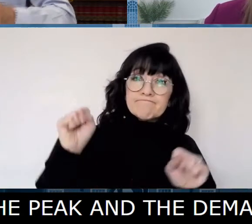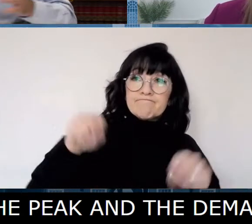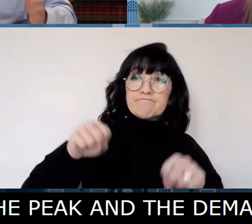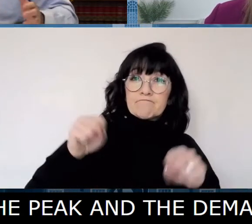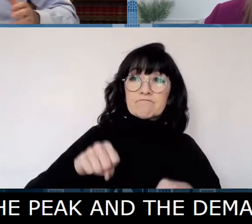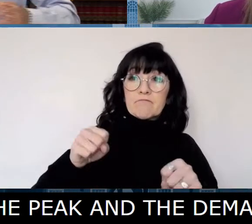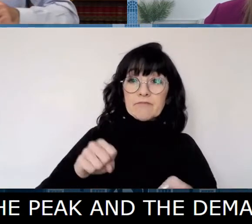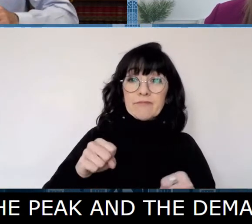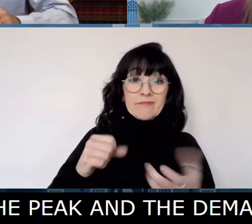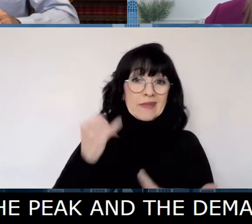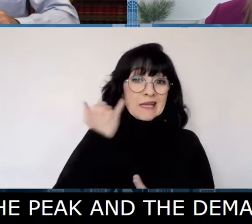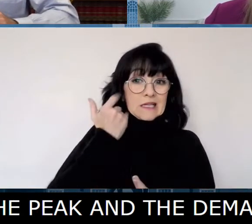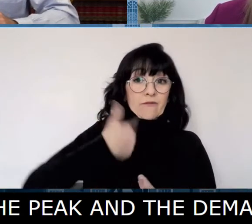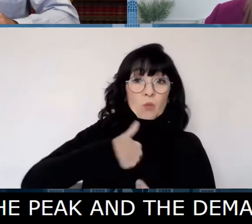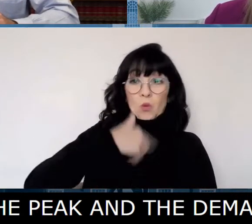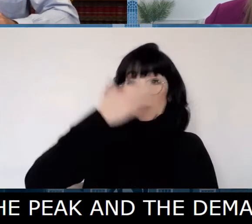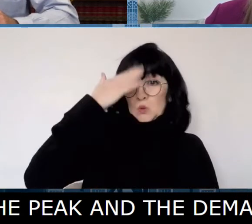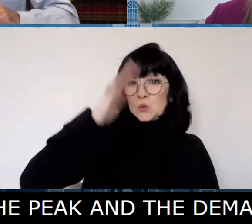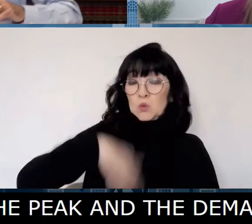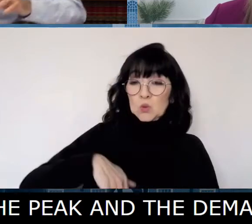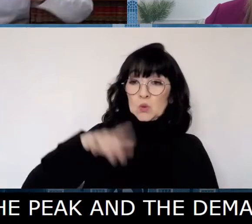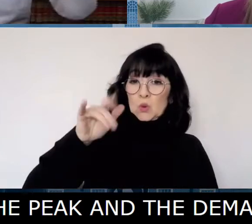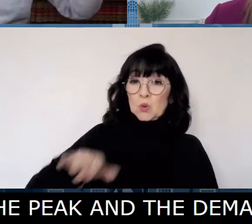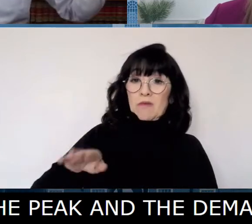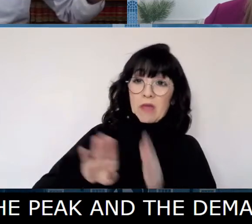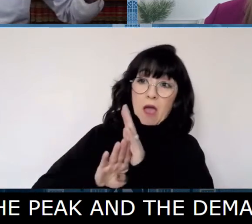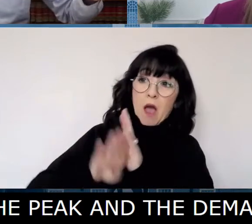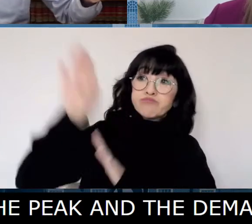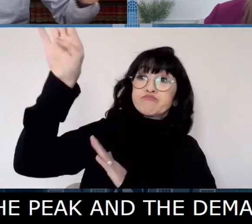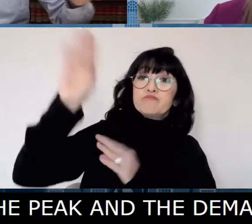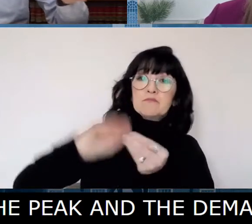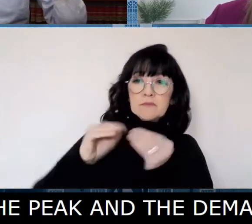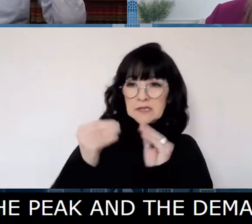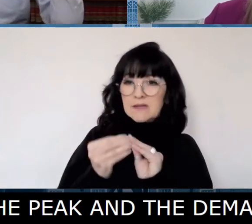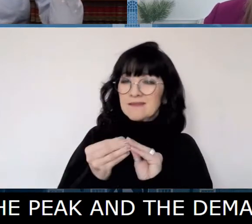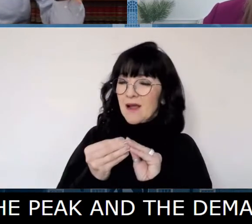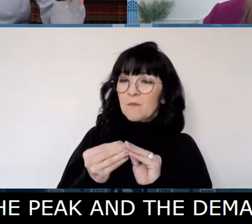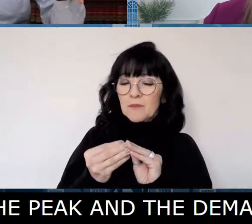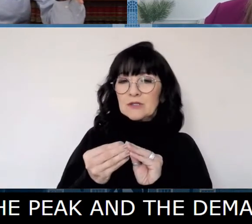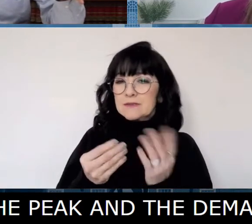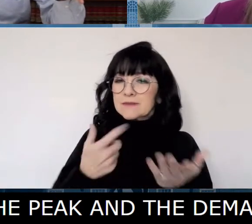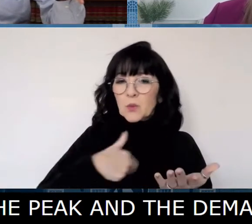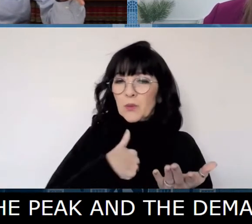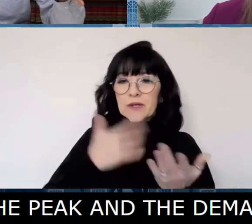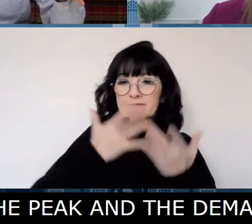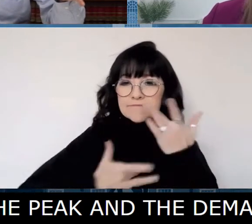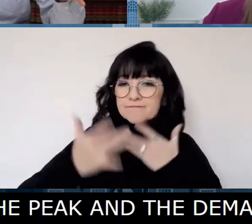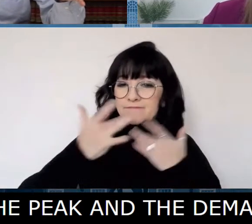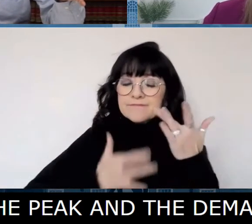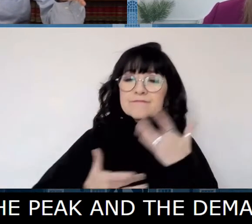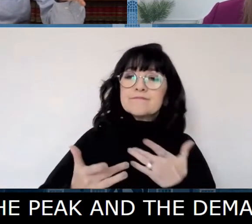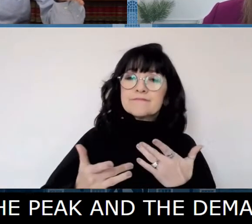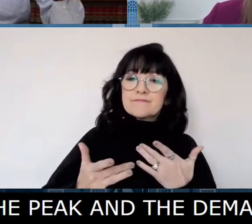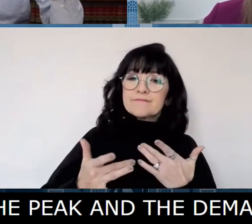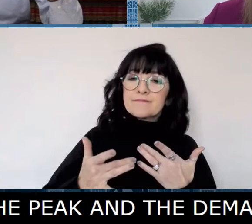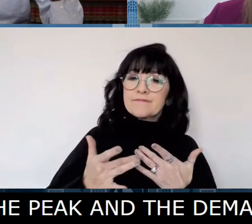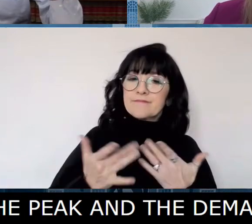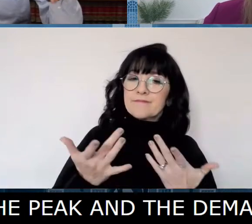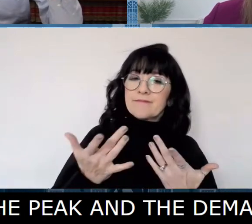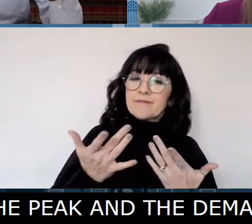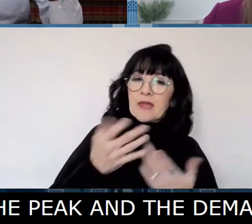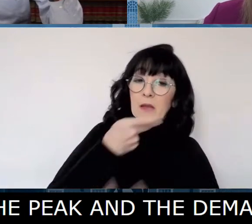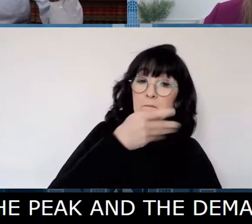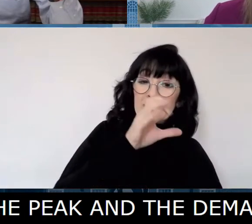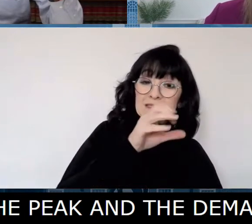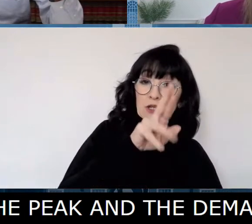this peak and had greater supply. The supply was limited across the country, both in terms of PCR tests, which are the ones